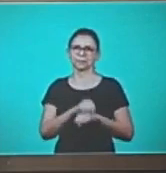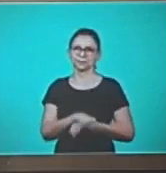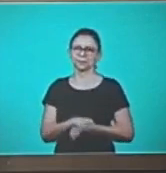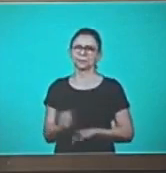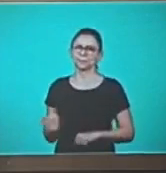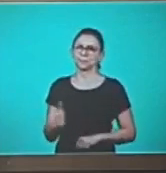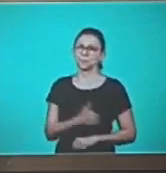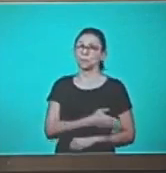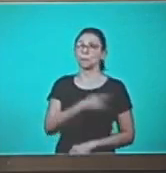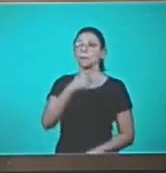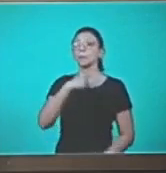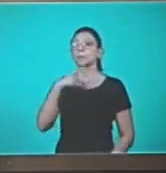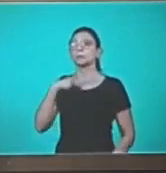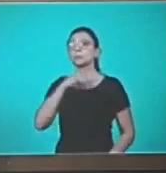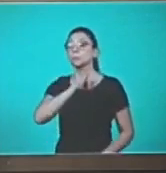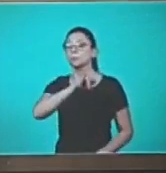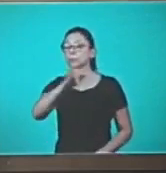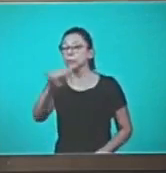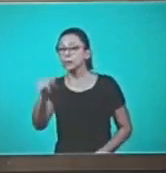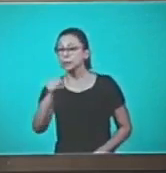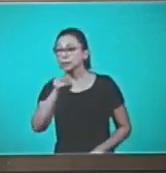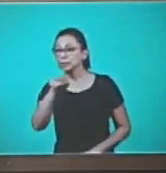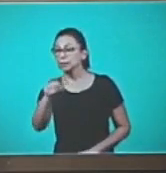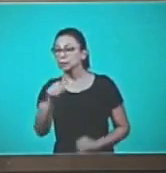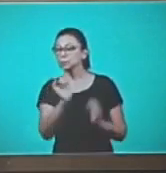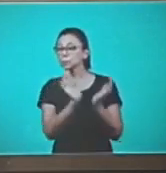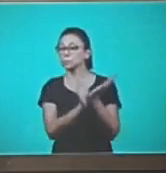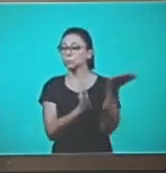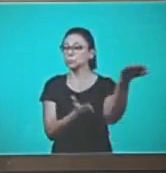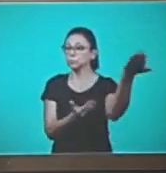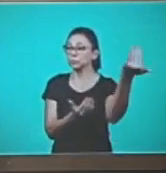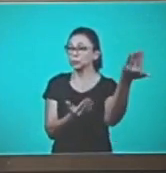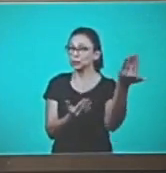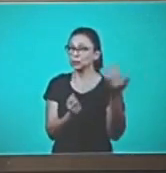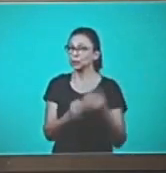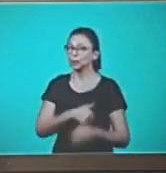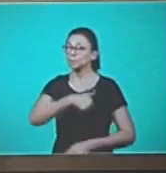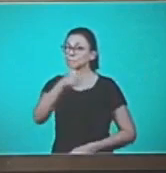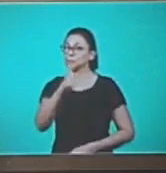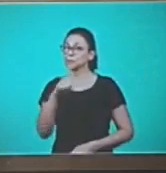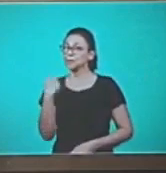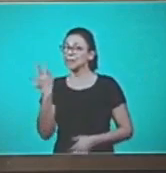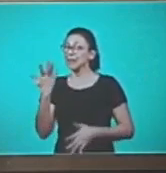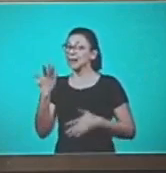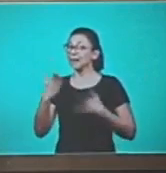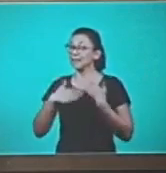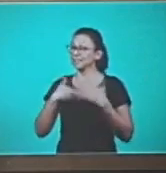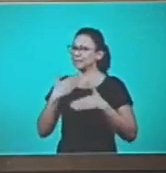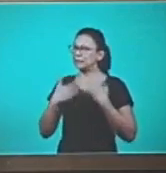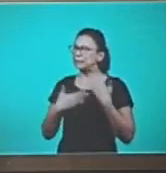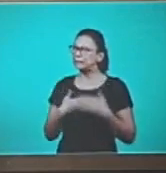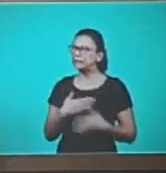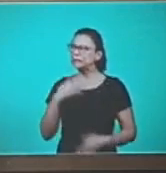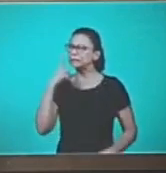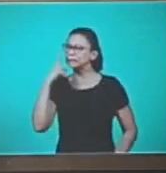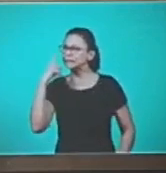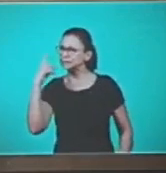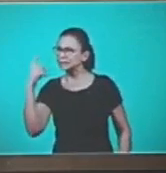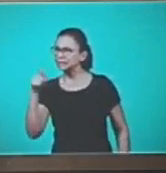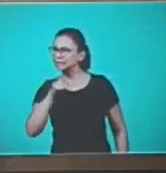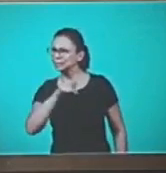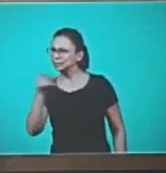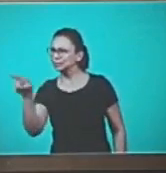But pastor, tell your youth there on your church, first of our joy of knowing that you are